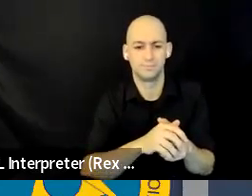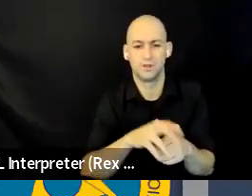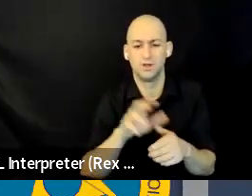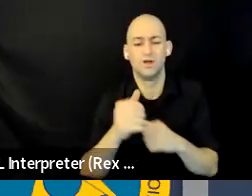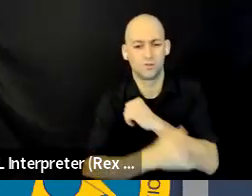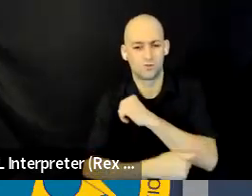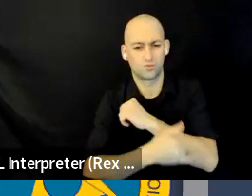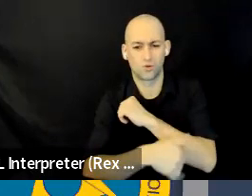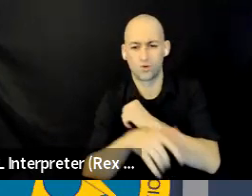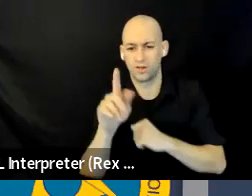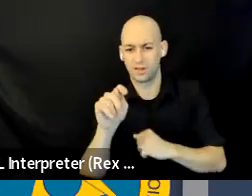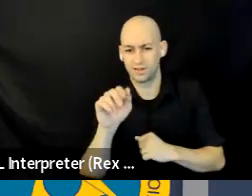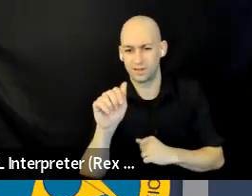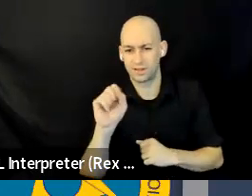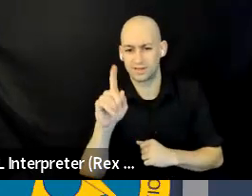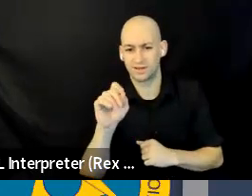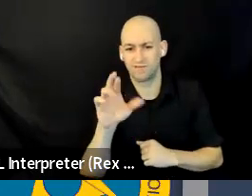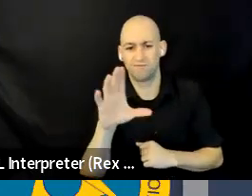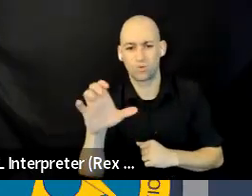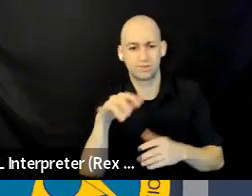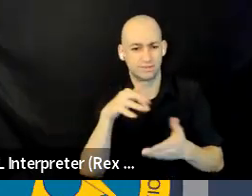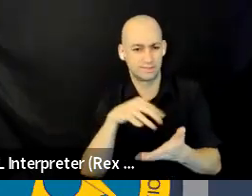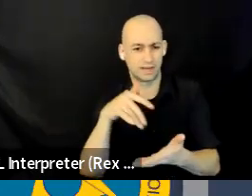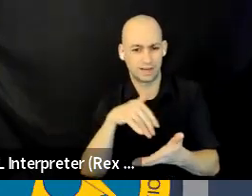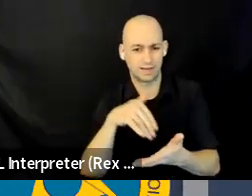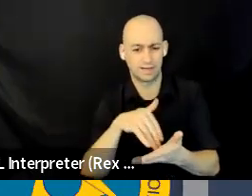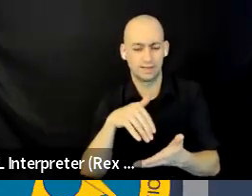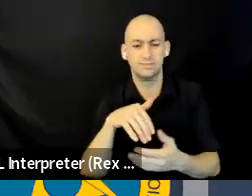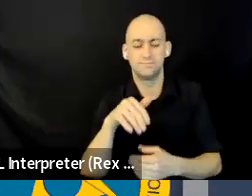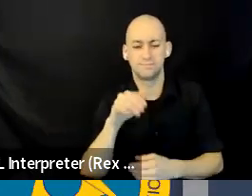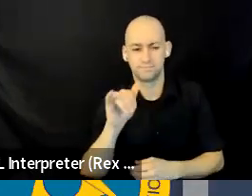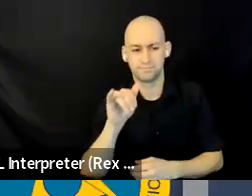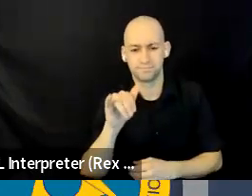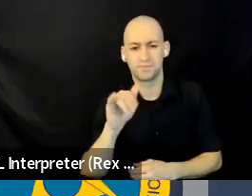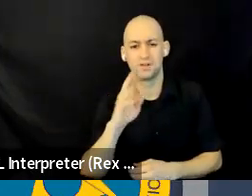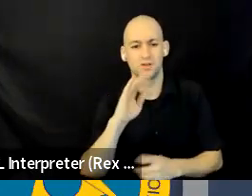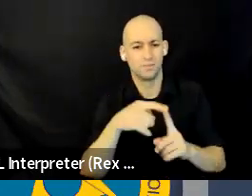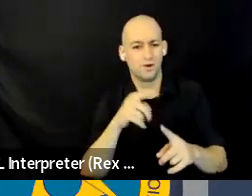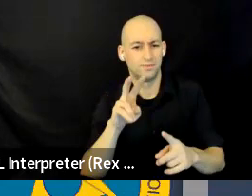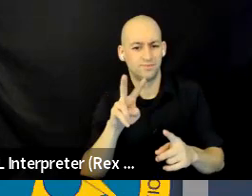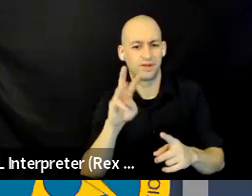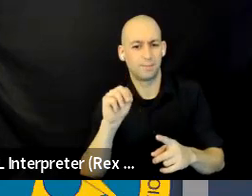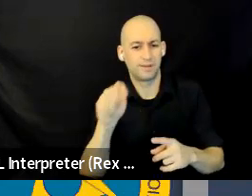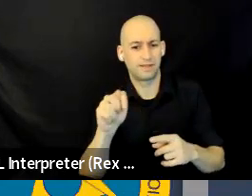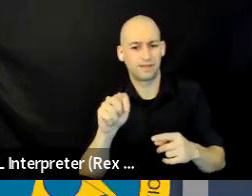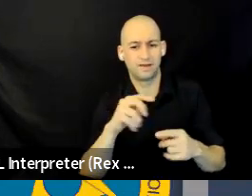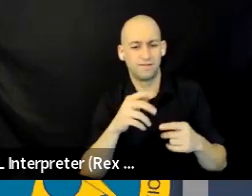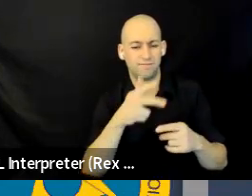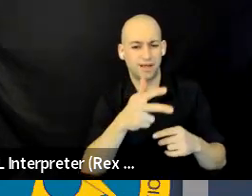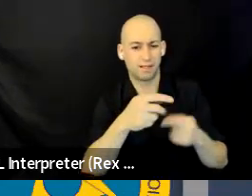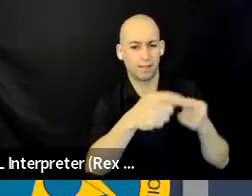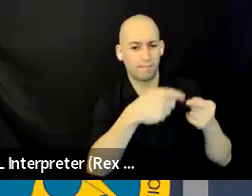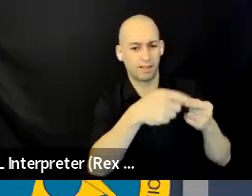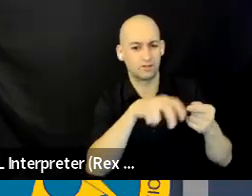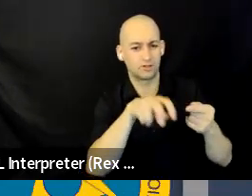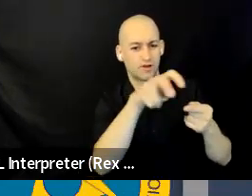that is included in the background information on vehicle miles traveled and induced demand. While we acknowledge that VMT impacts are different for rural areas,